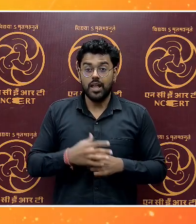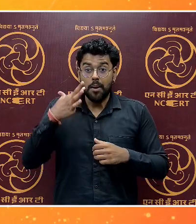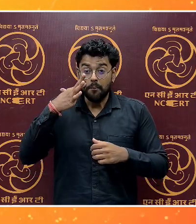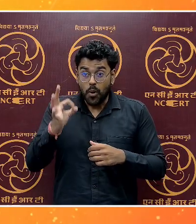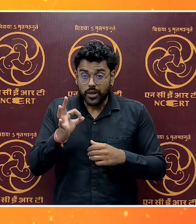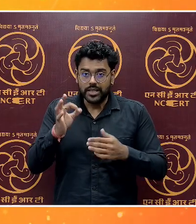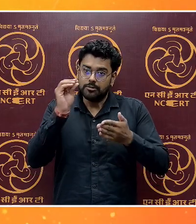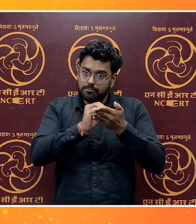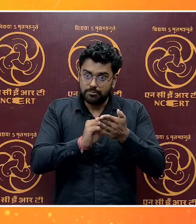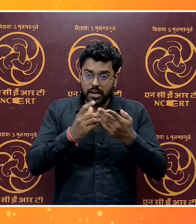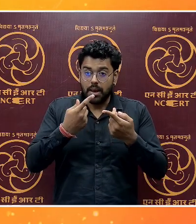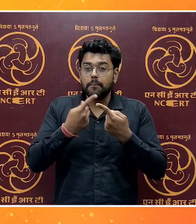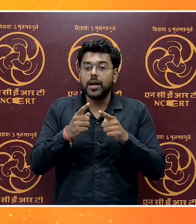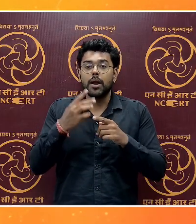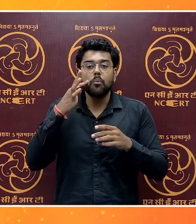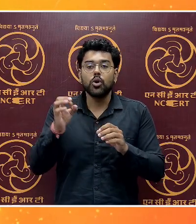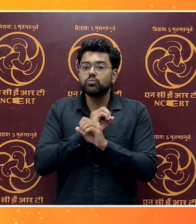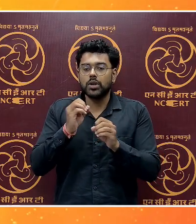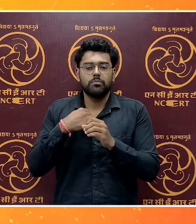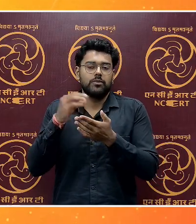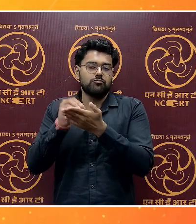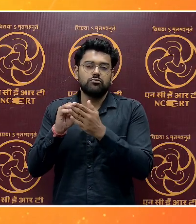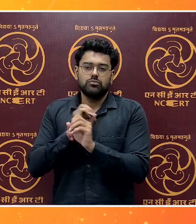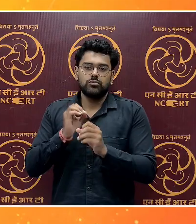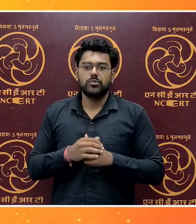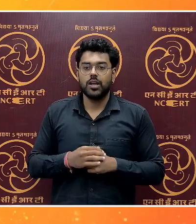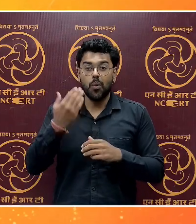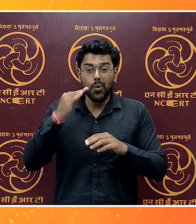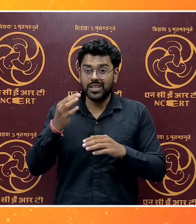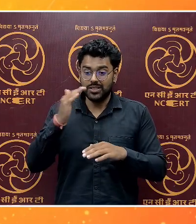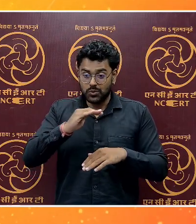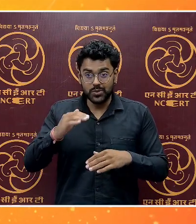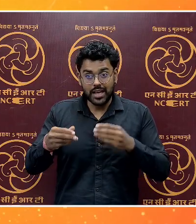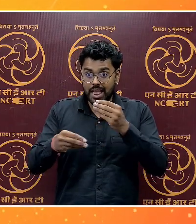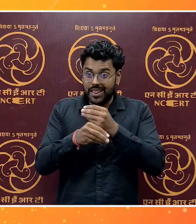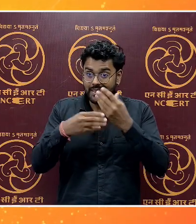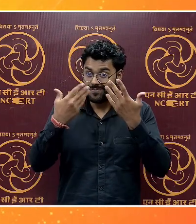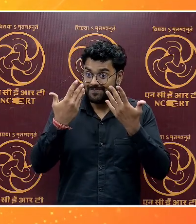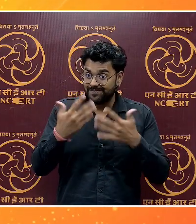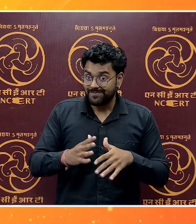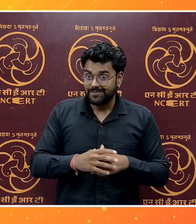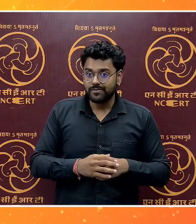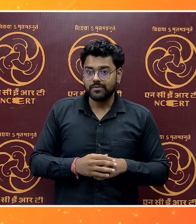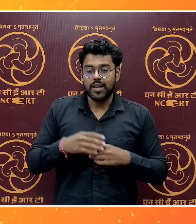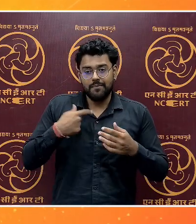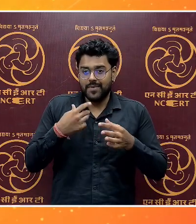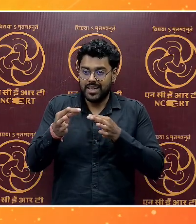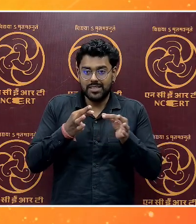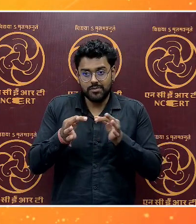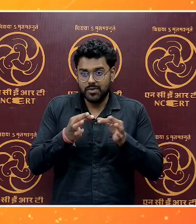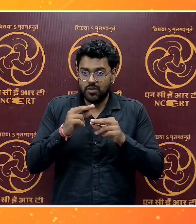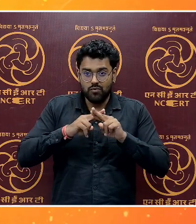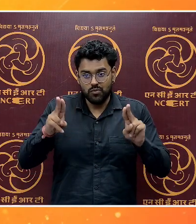will click on submit. Once I submit, the student will be added in this list. This is I have explained you the